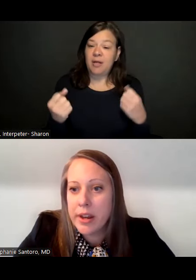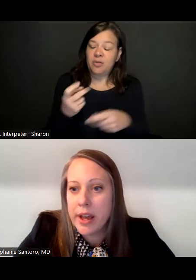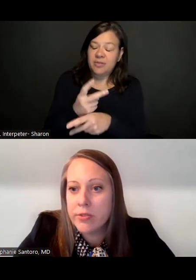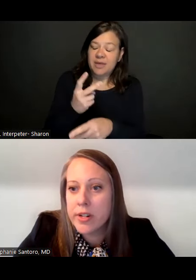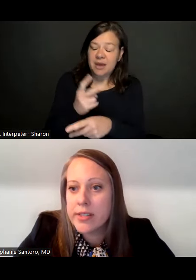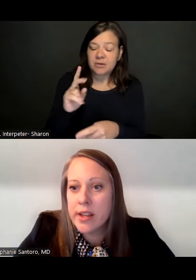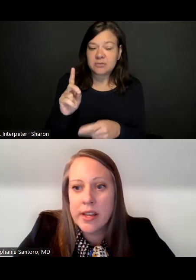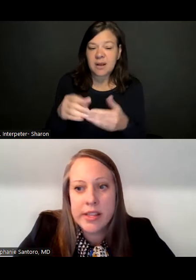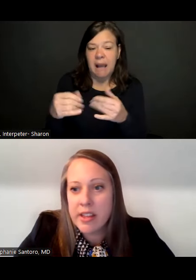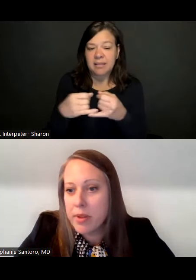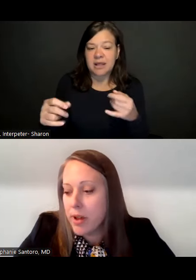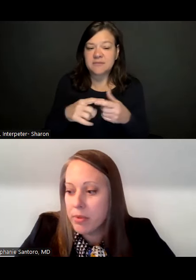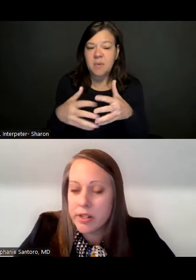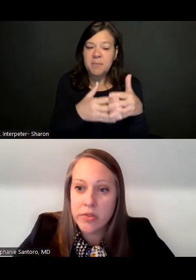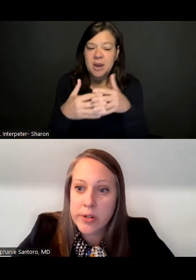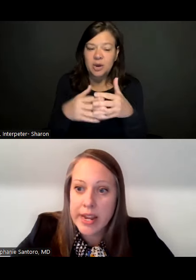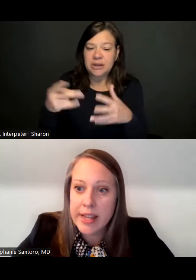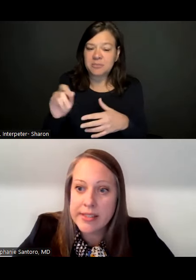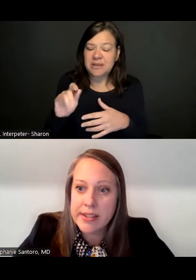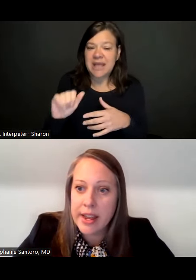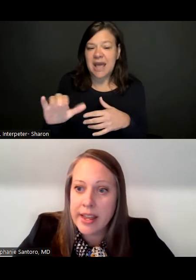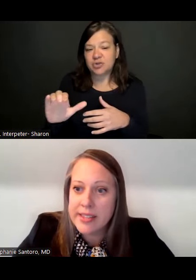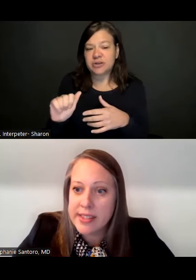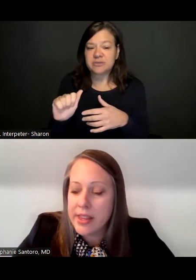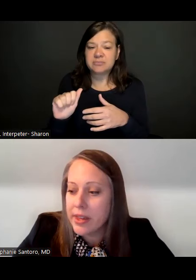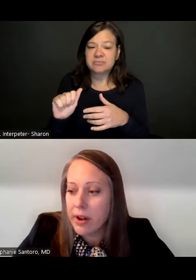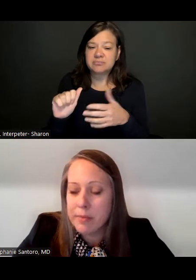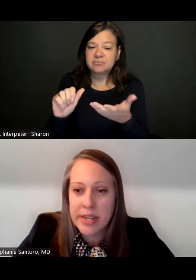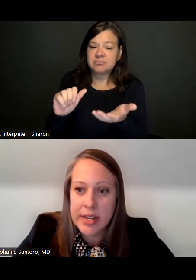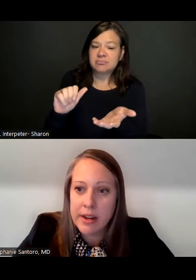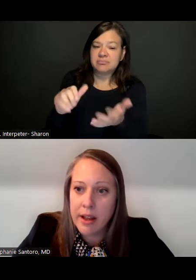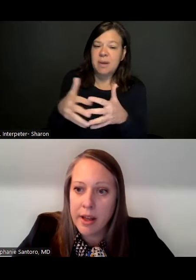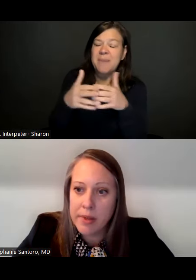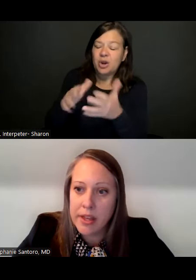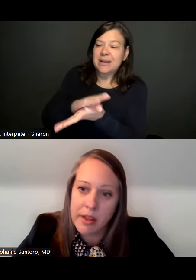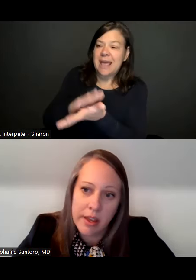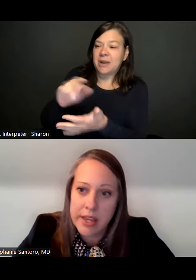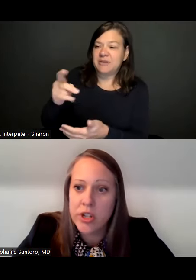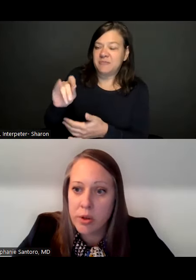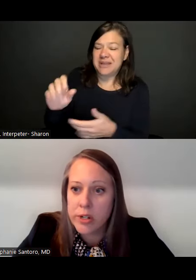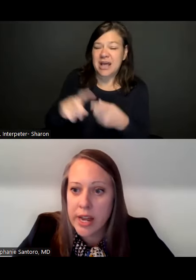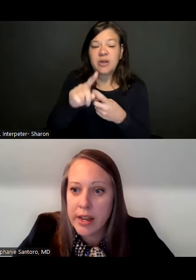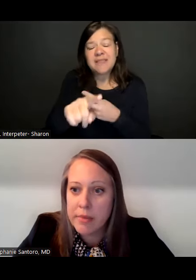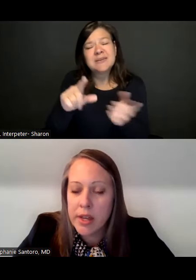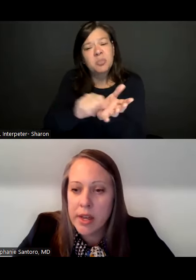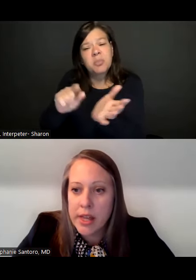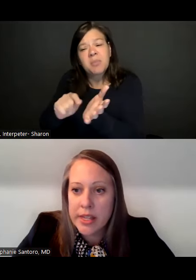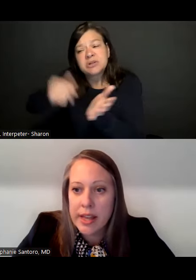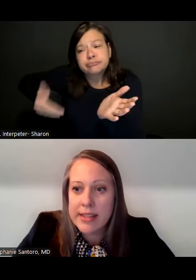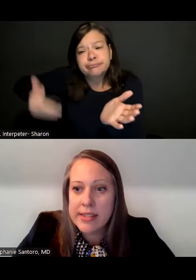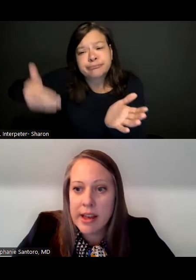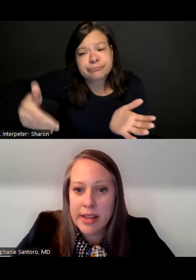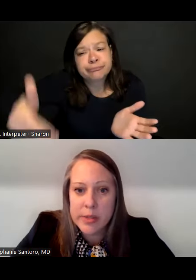of Pediatrics. These have been published for decades and decades, and they're updated occasionally over time.